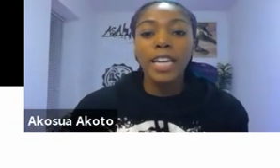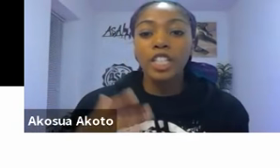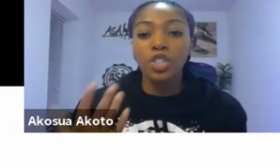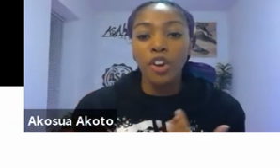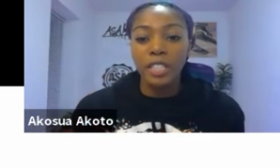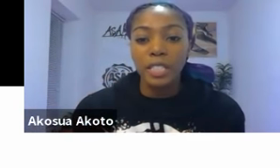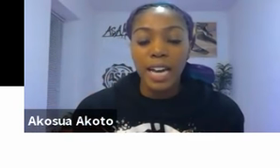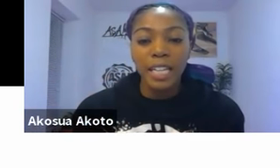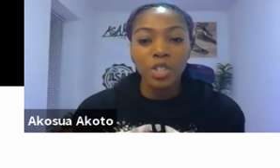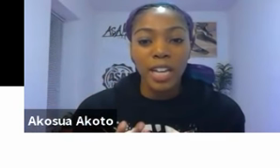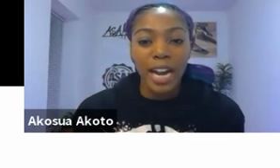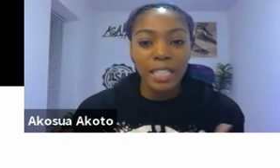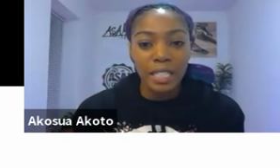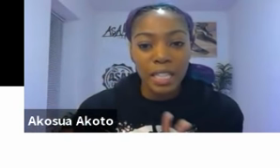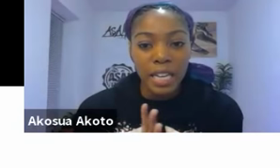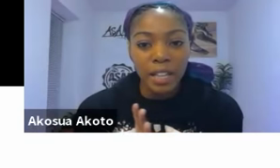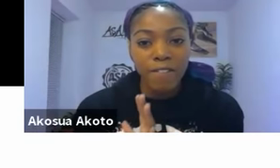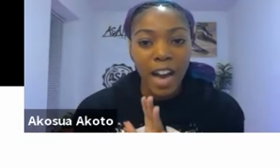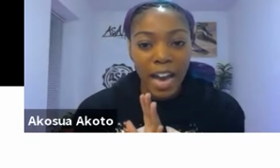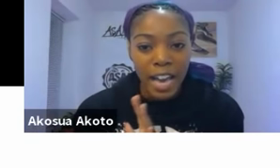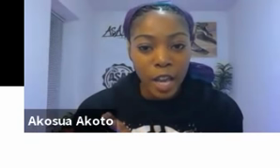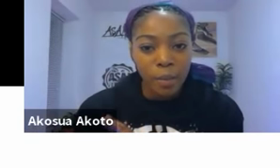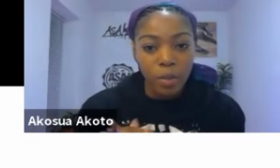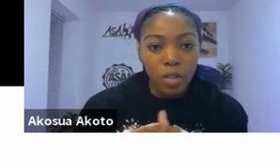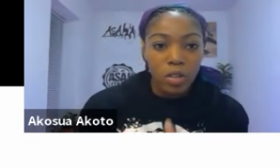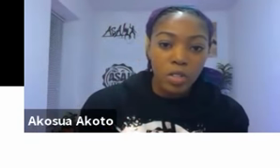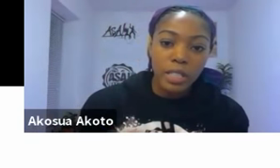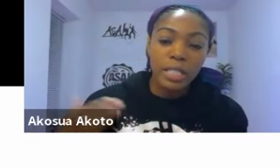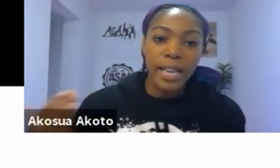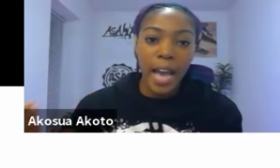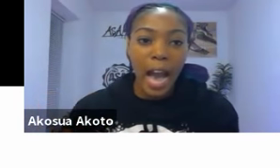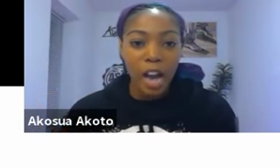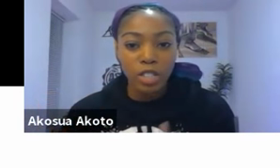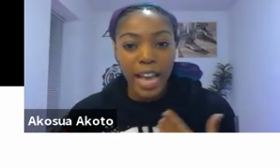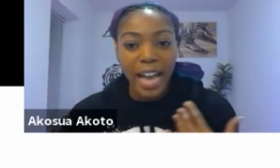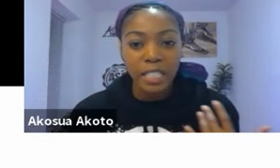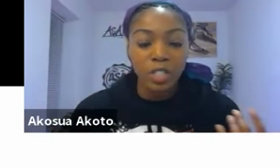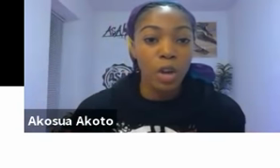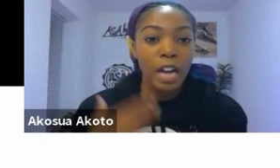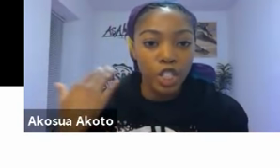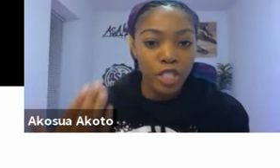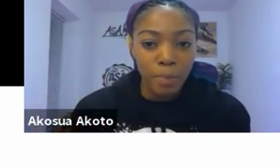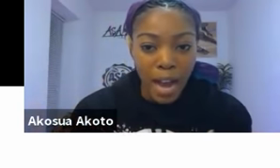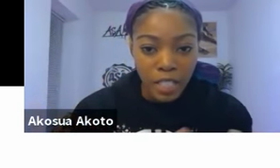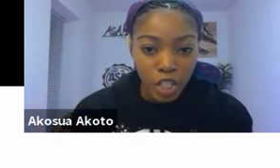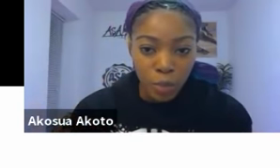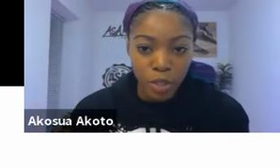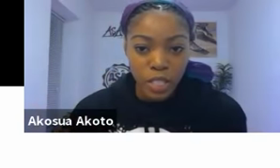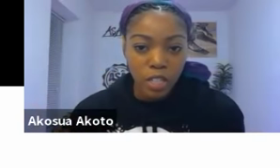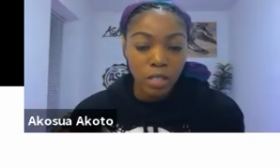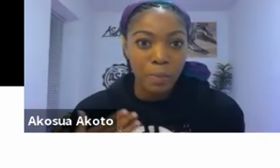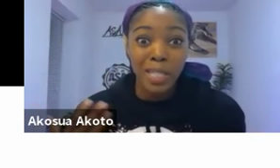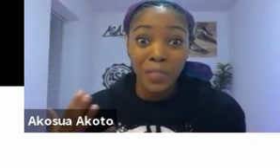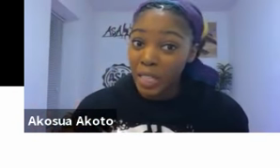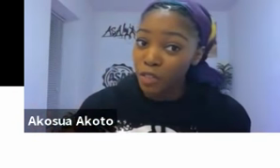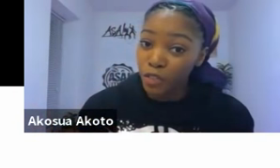So look at the story she's telling. You can kind of see the vibe. See how she acts and how she responds to the